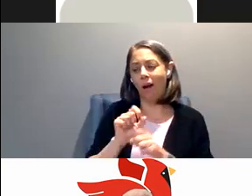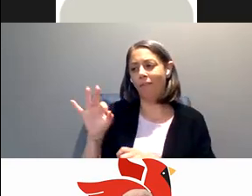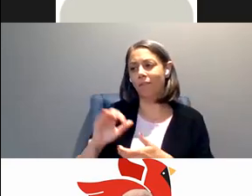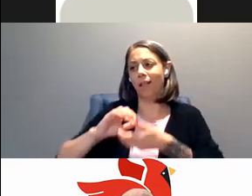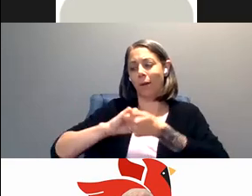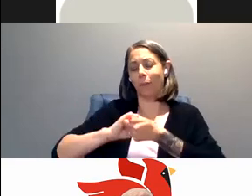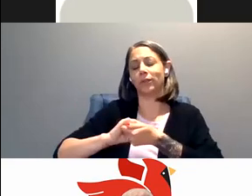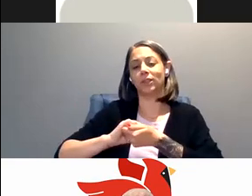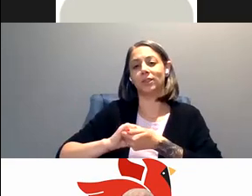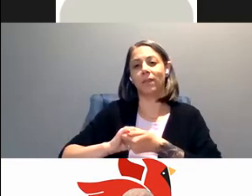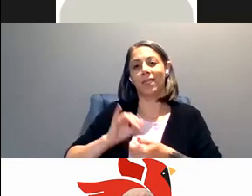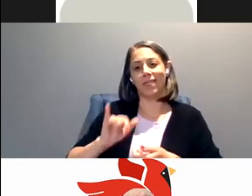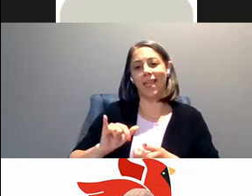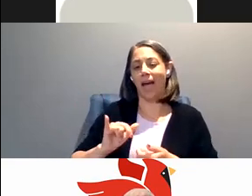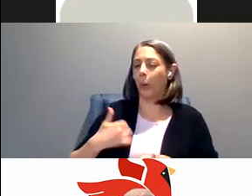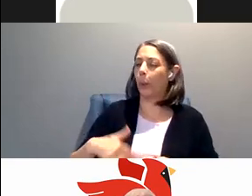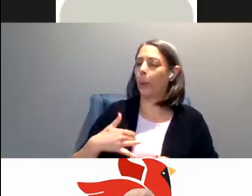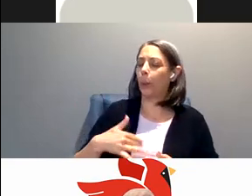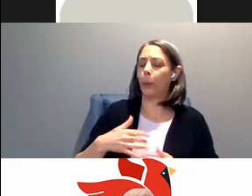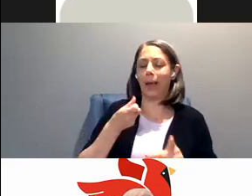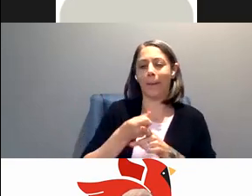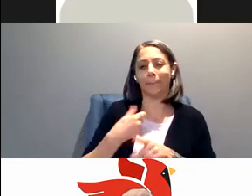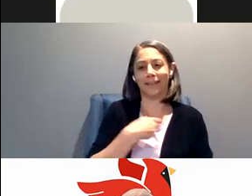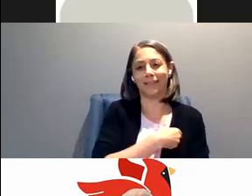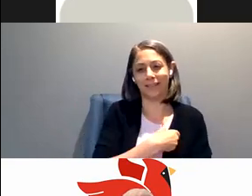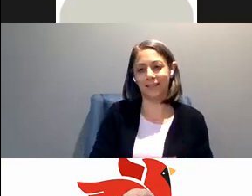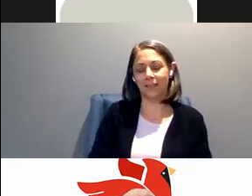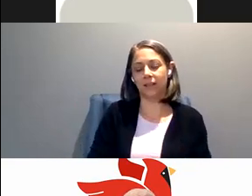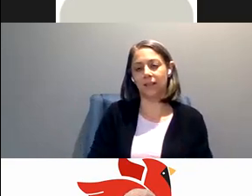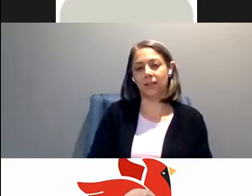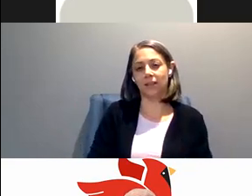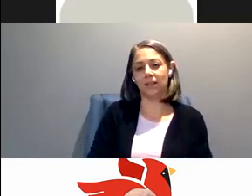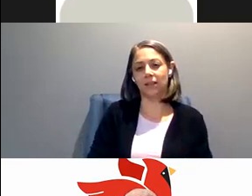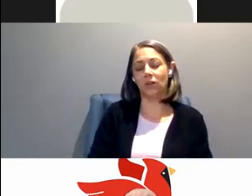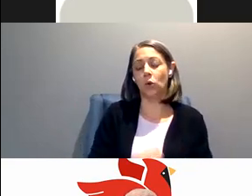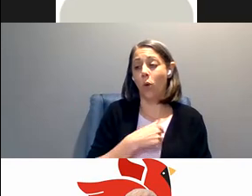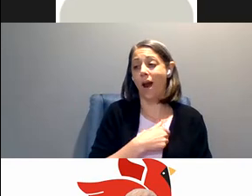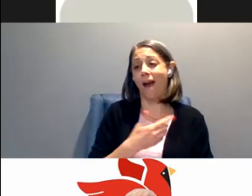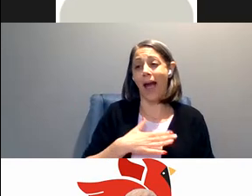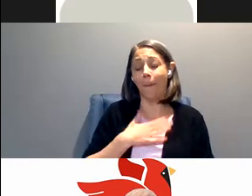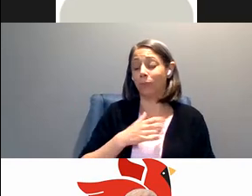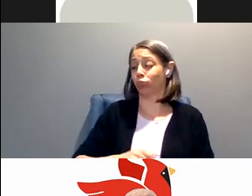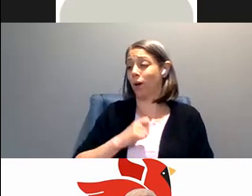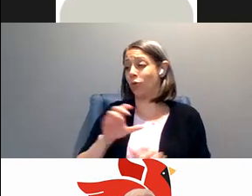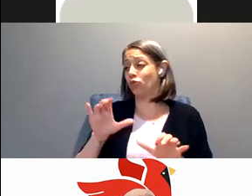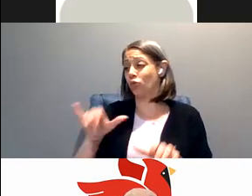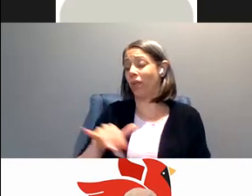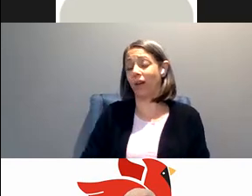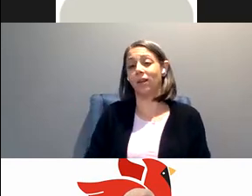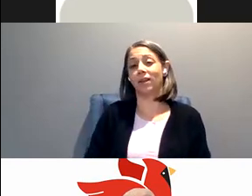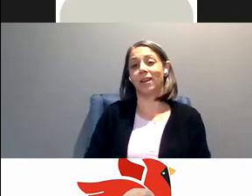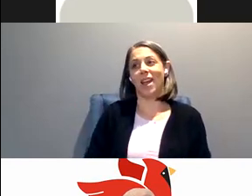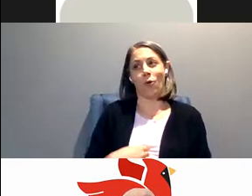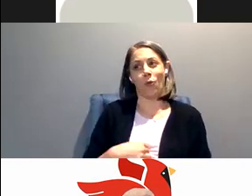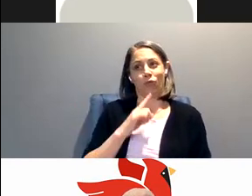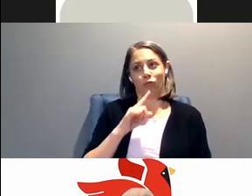is what feeds us in this model. And we're proud to do it. We're happy to do it. And we're going to be super